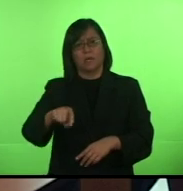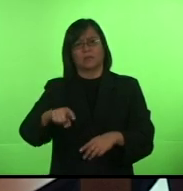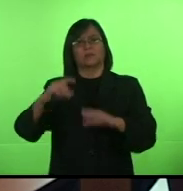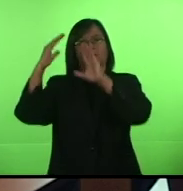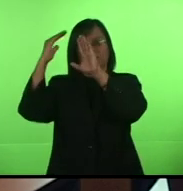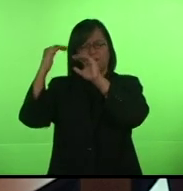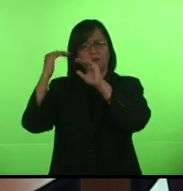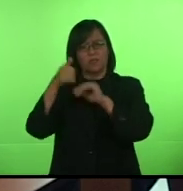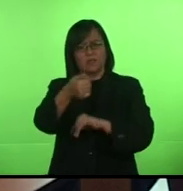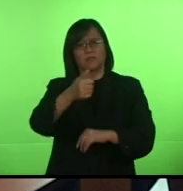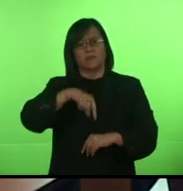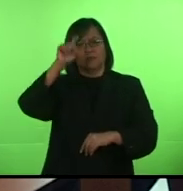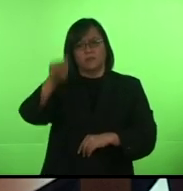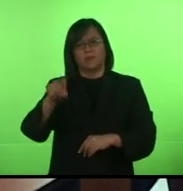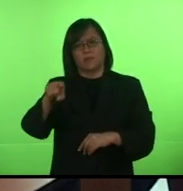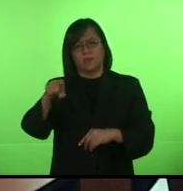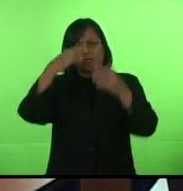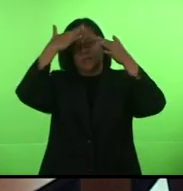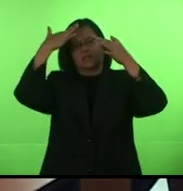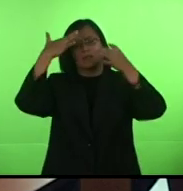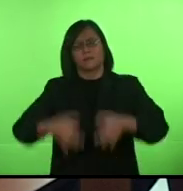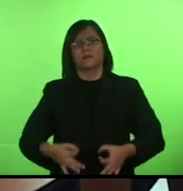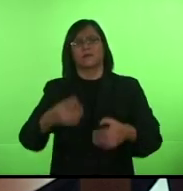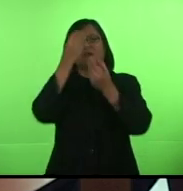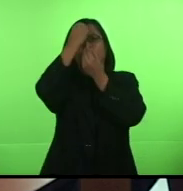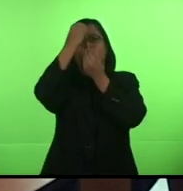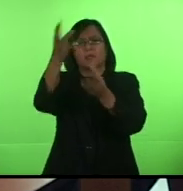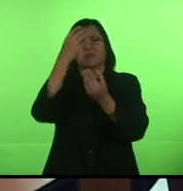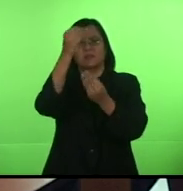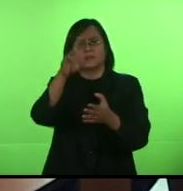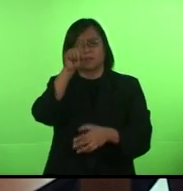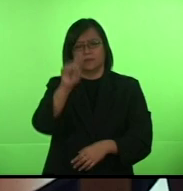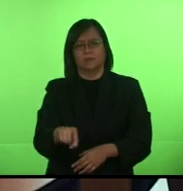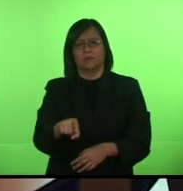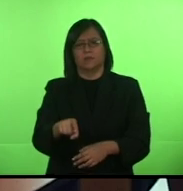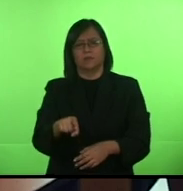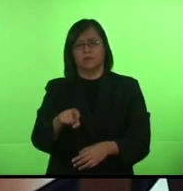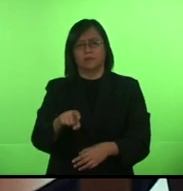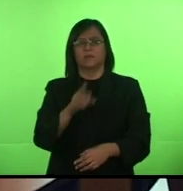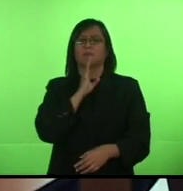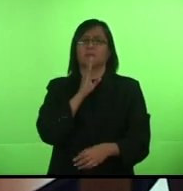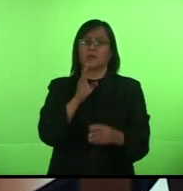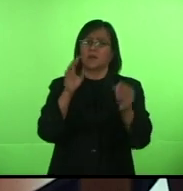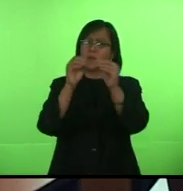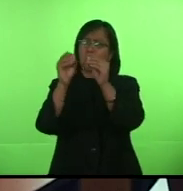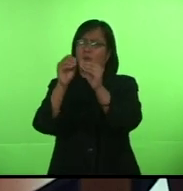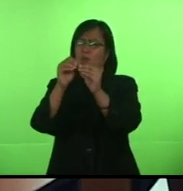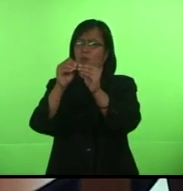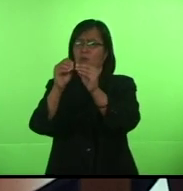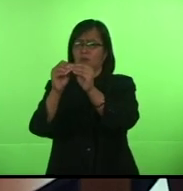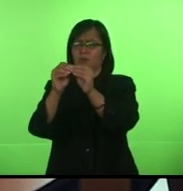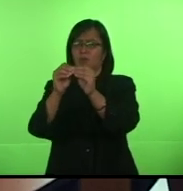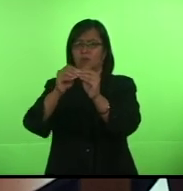of information required. Be more specific. And you must